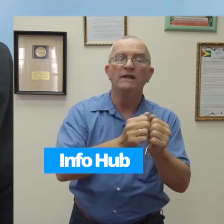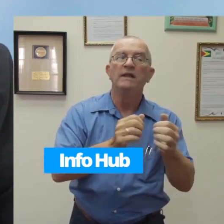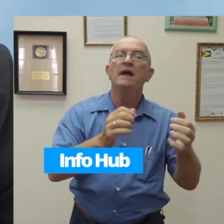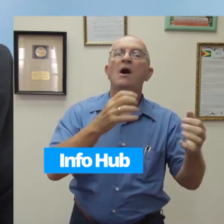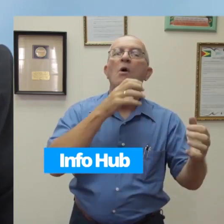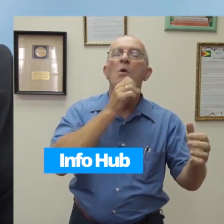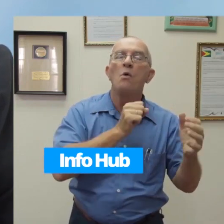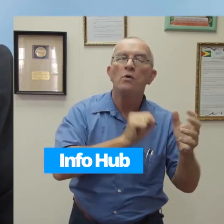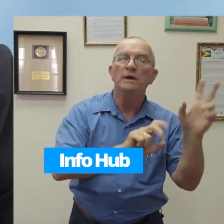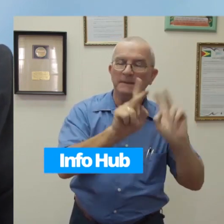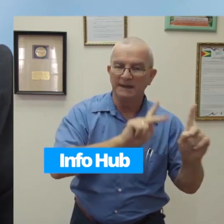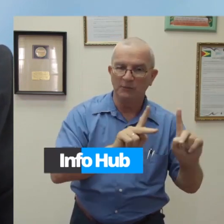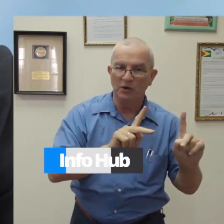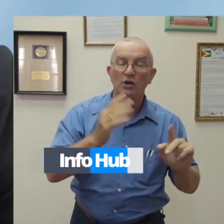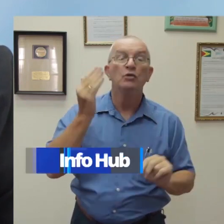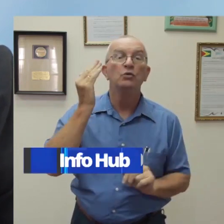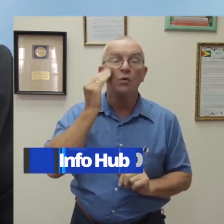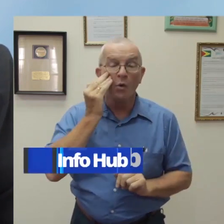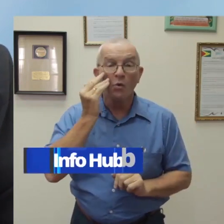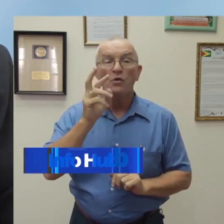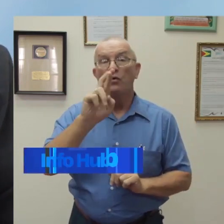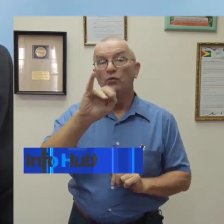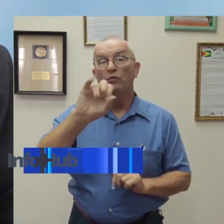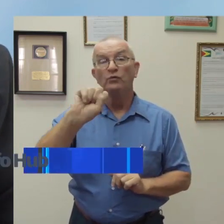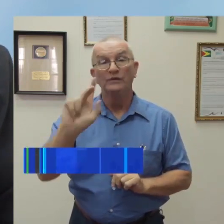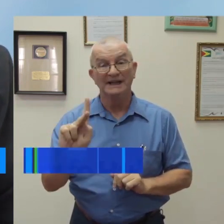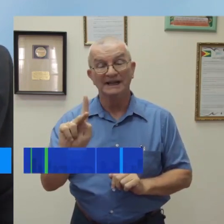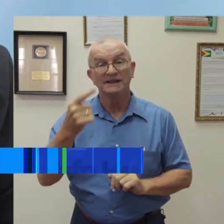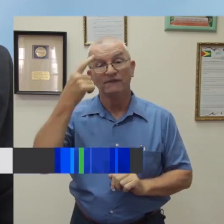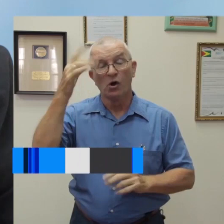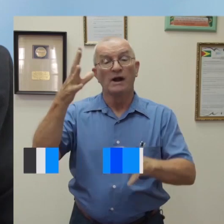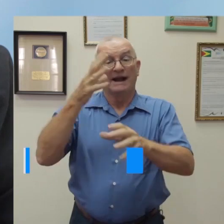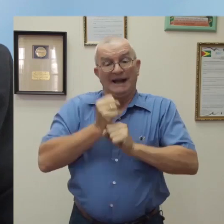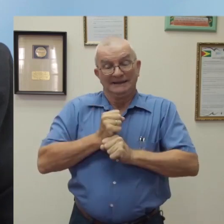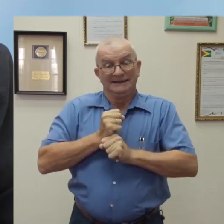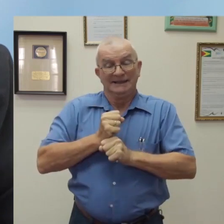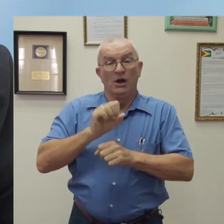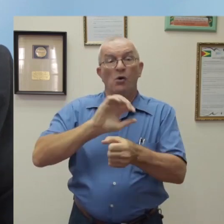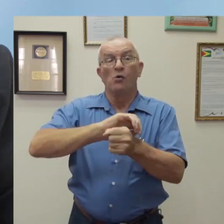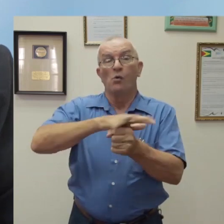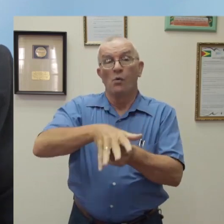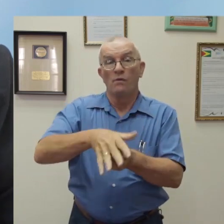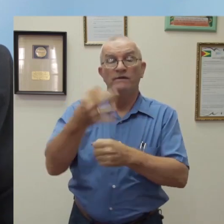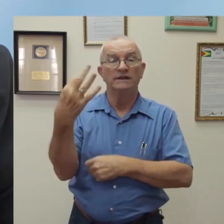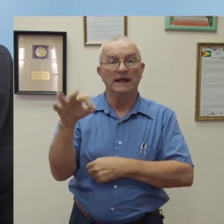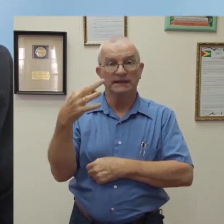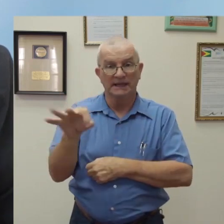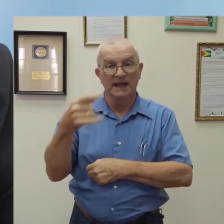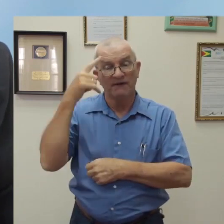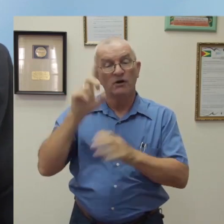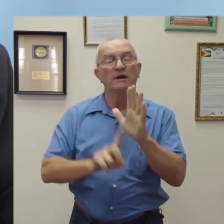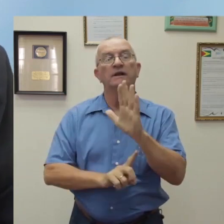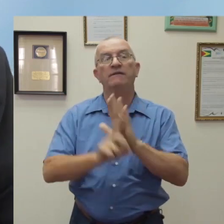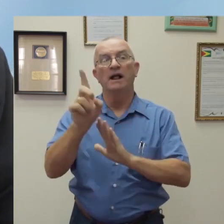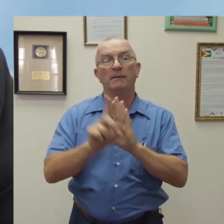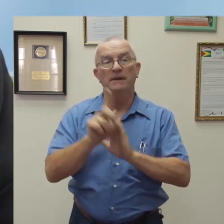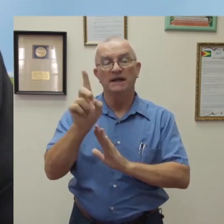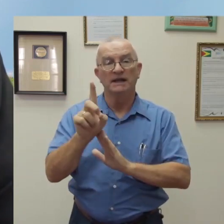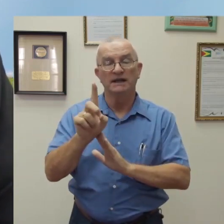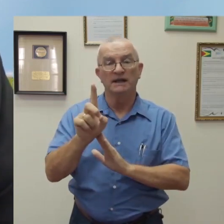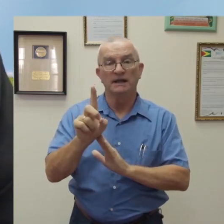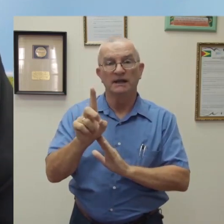population known to be at risk for contracting COVID-19 and for developing the